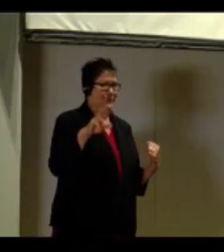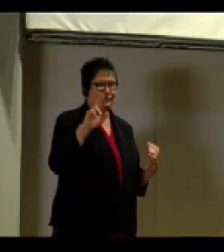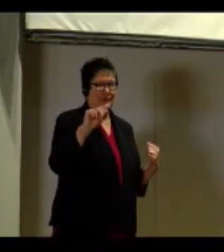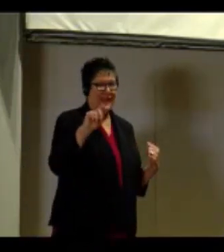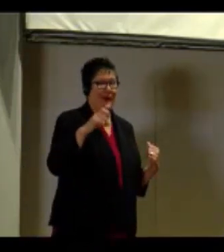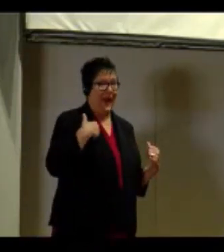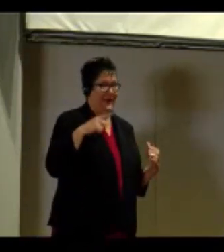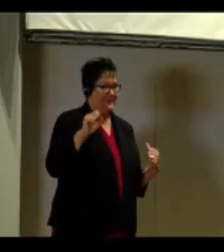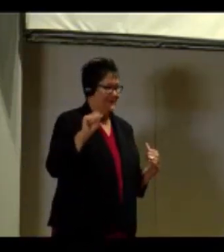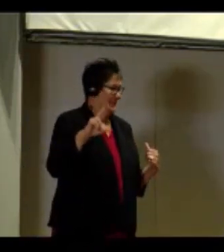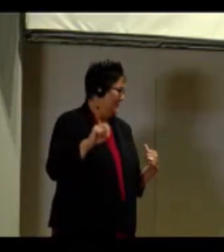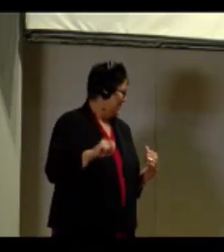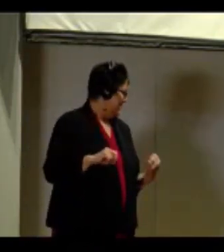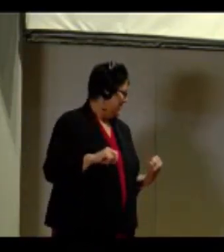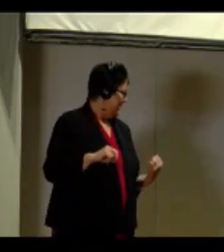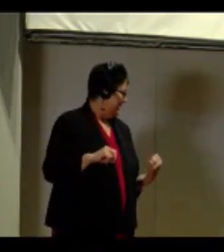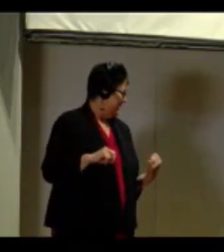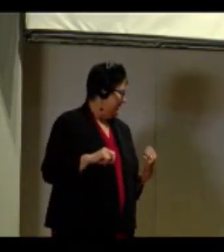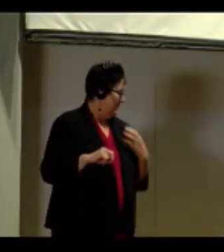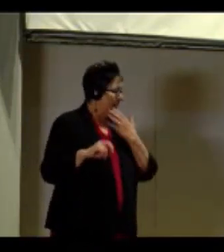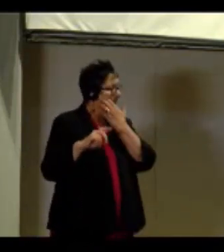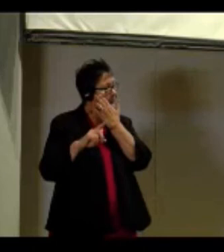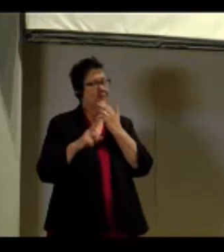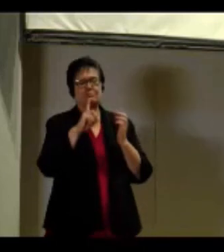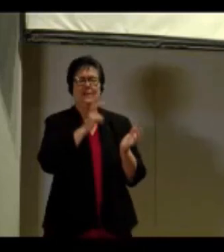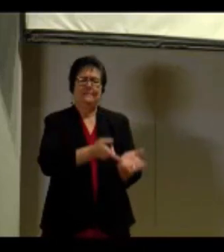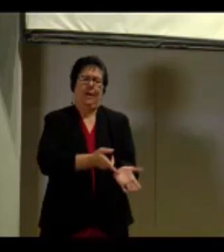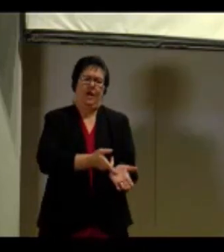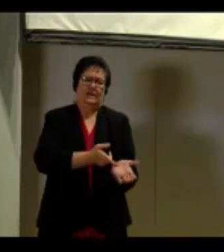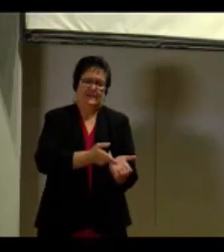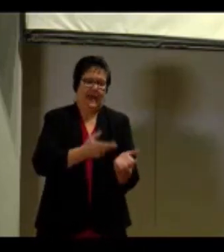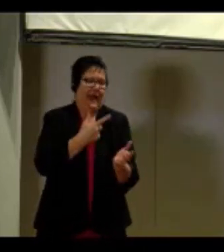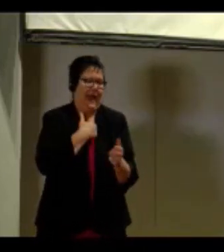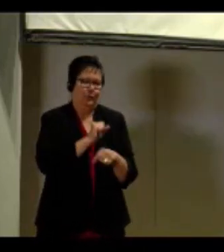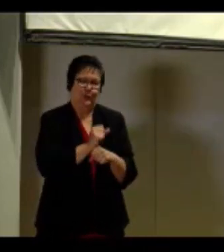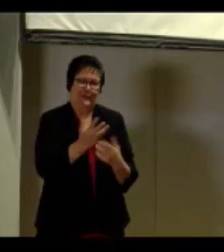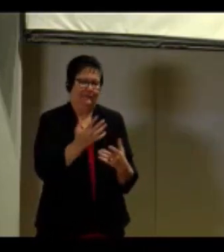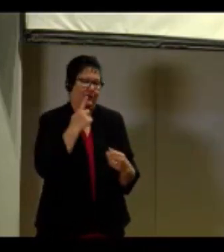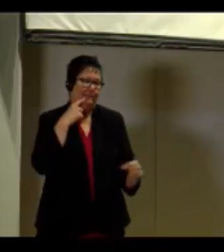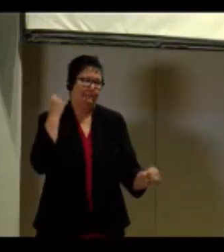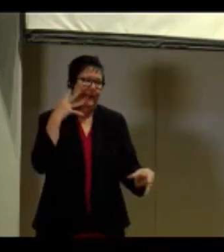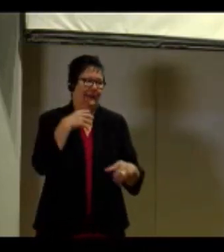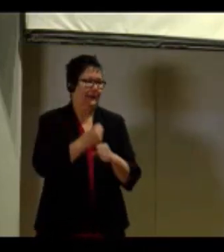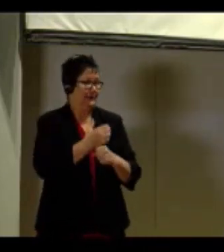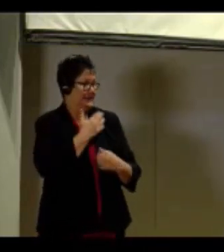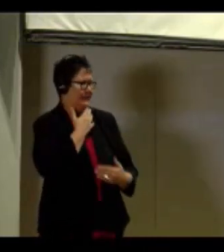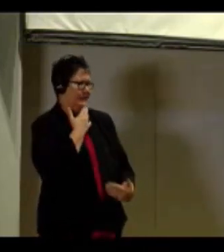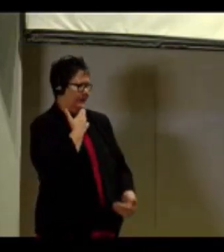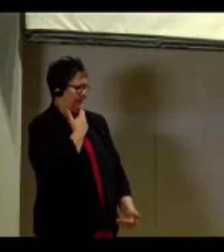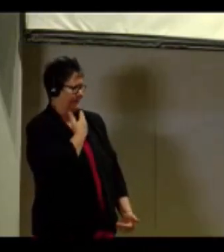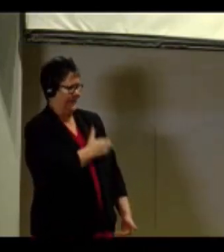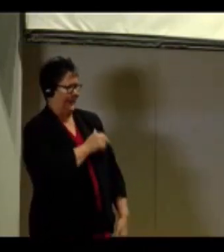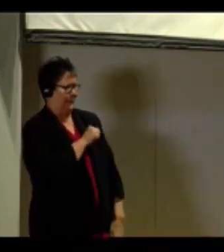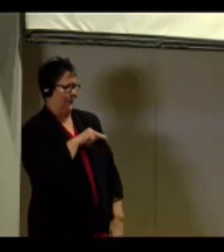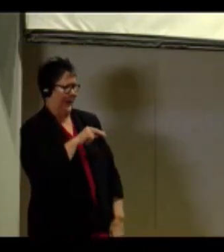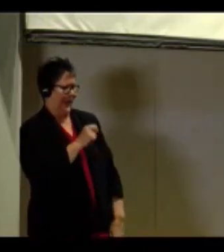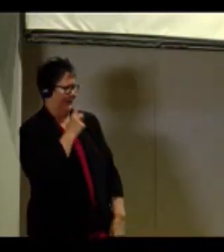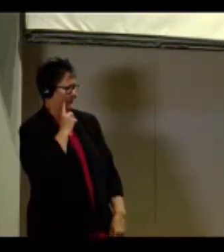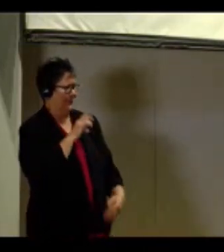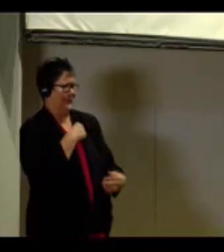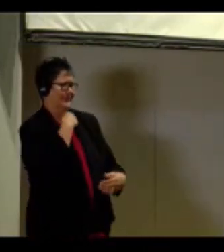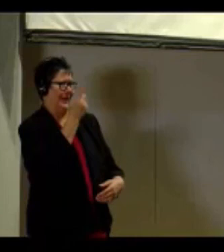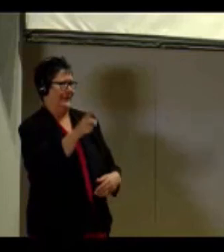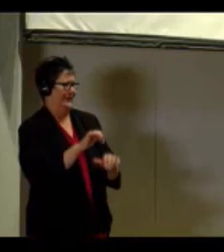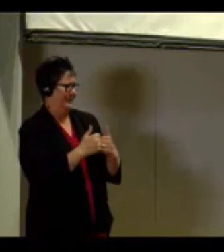the truth of the matter is that, I've been here a very long time, and thank you, Anne, for mentioning how long that I've been here.